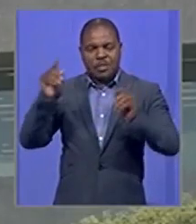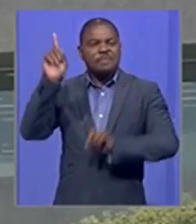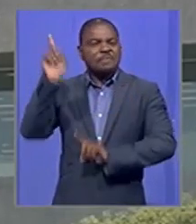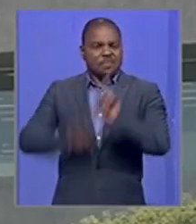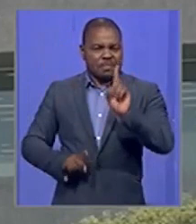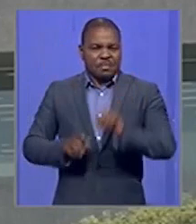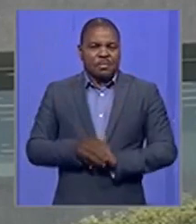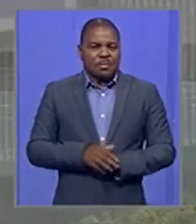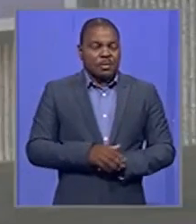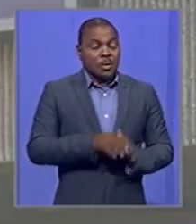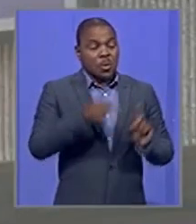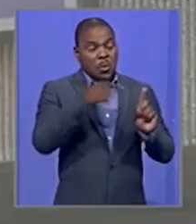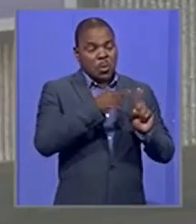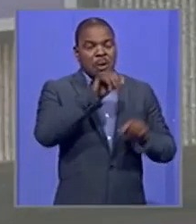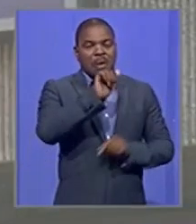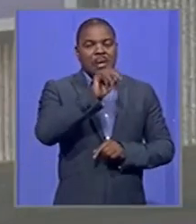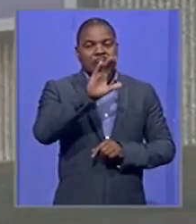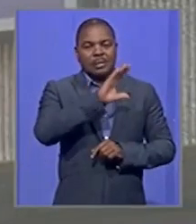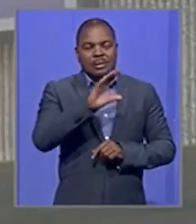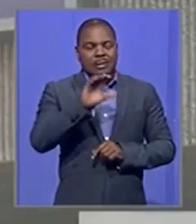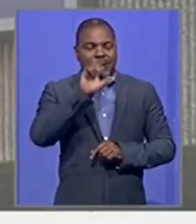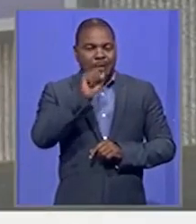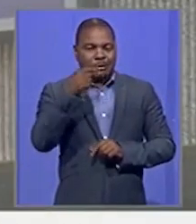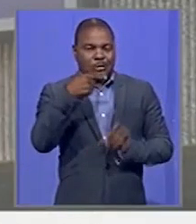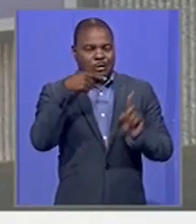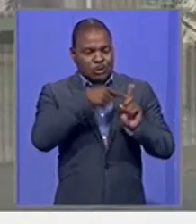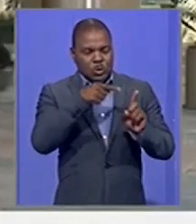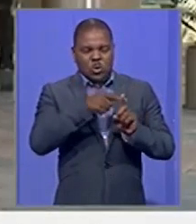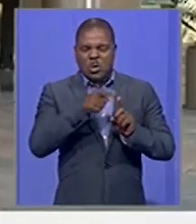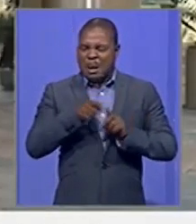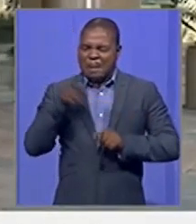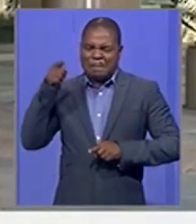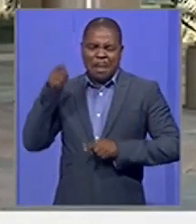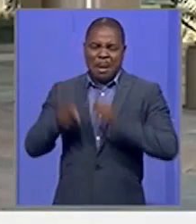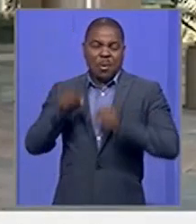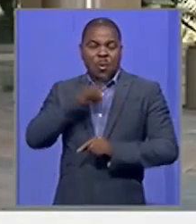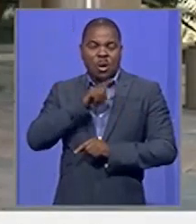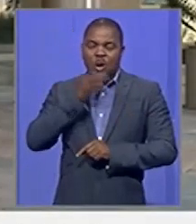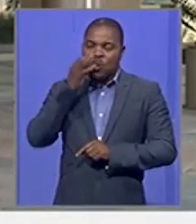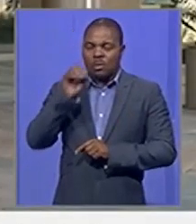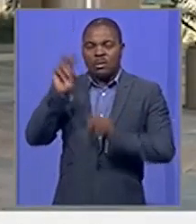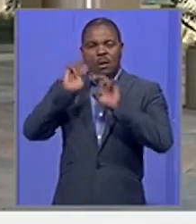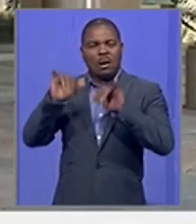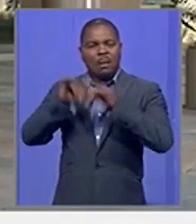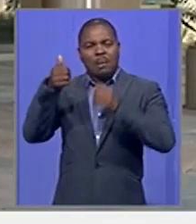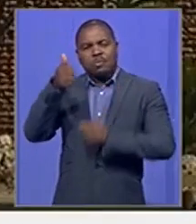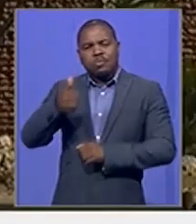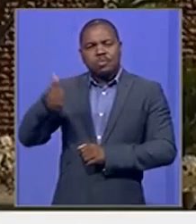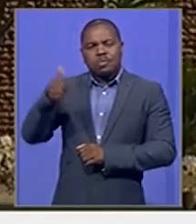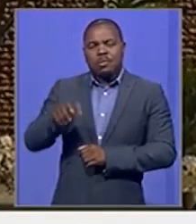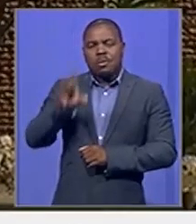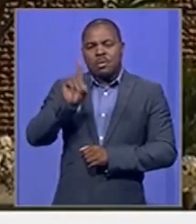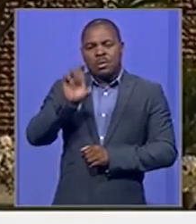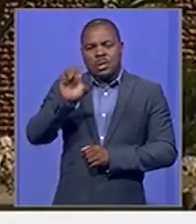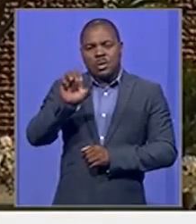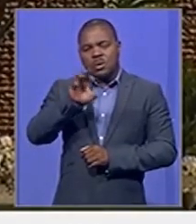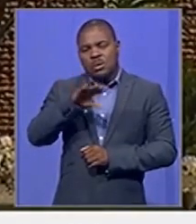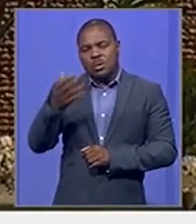wa ANC o na sa kgale matheganong fa ne a bega gore motlhankedi-khuduthamaga wa Eskom Andre De Ruyter o